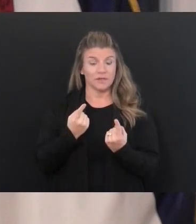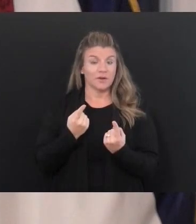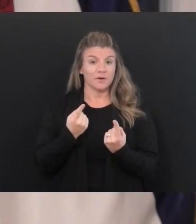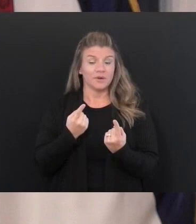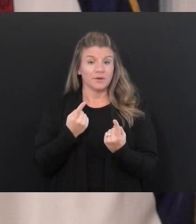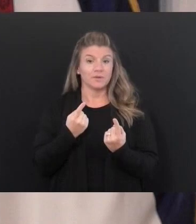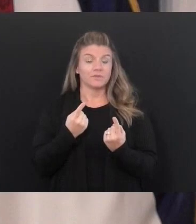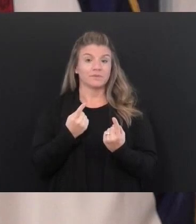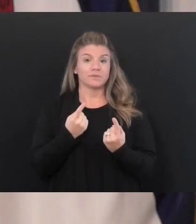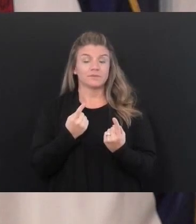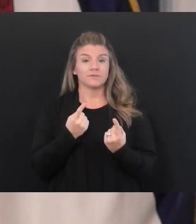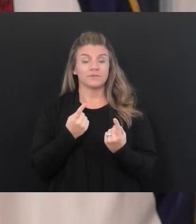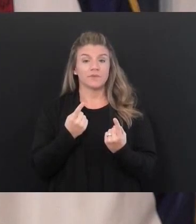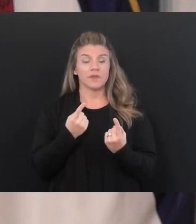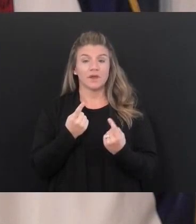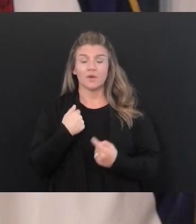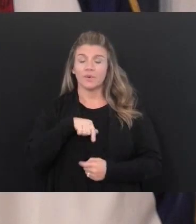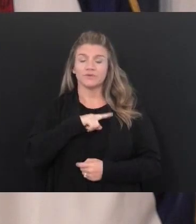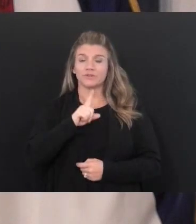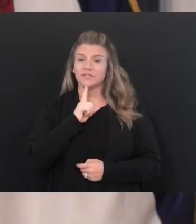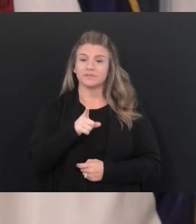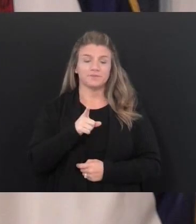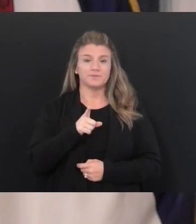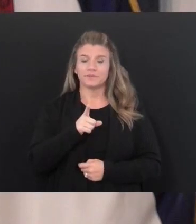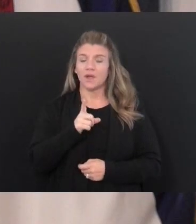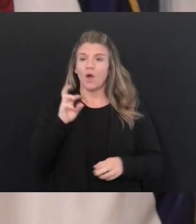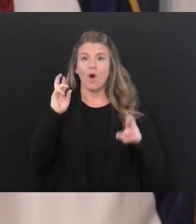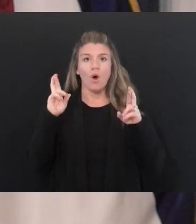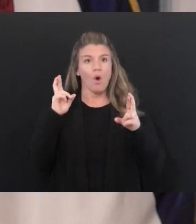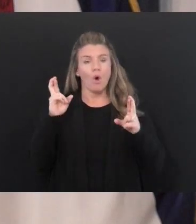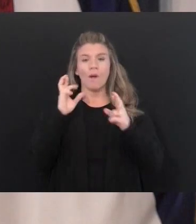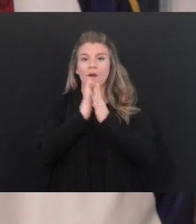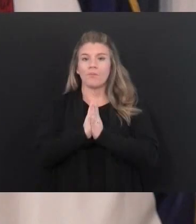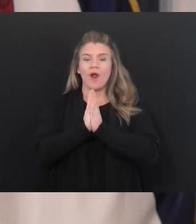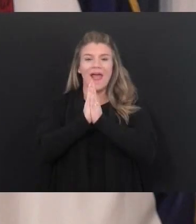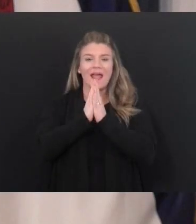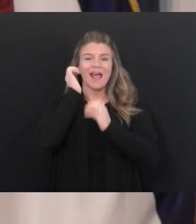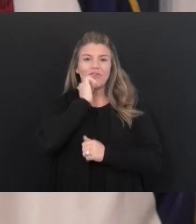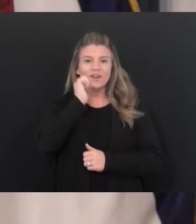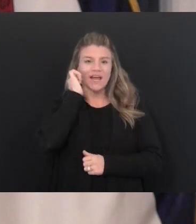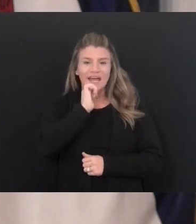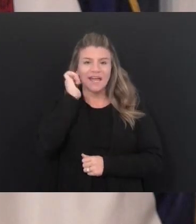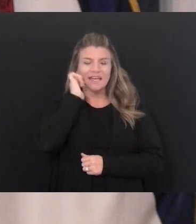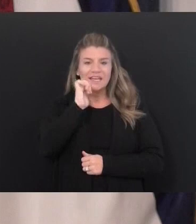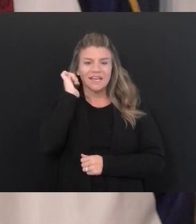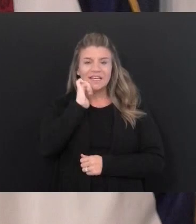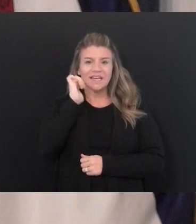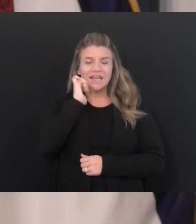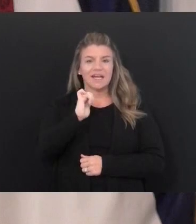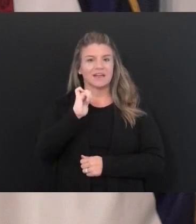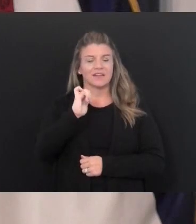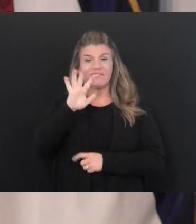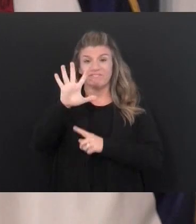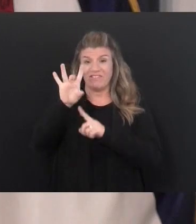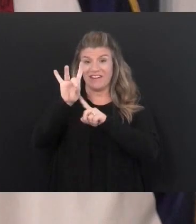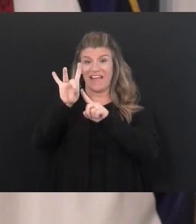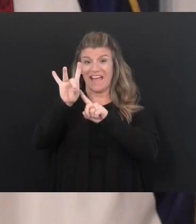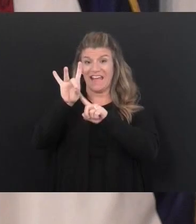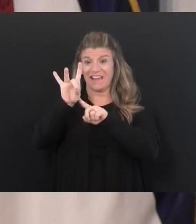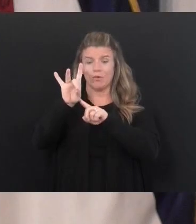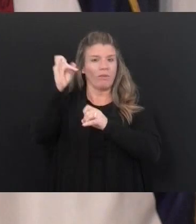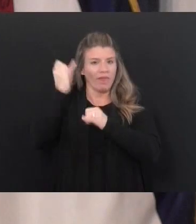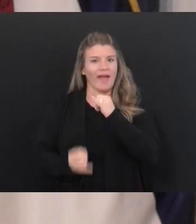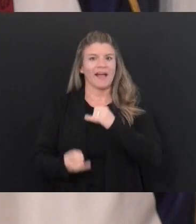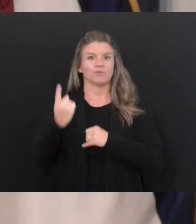we're surely hoping and praying every day that our 58th death is